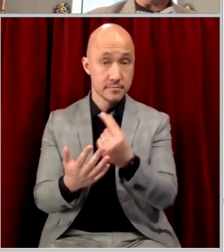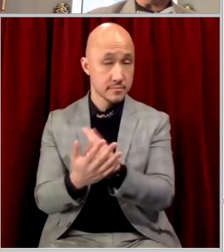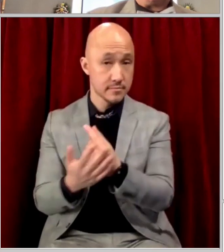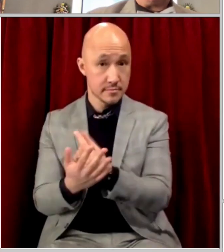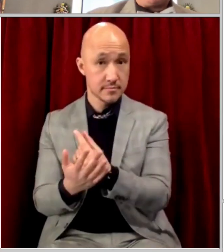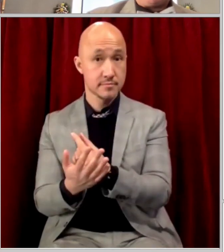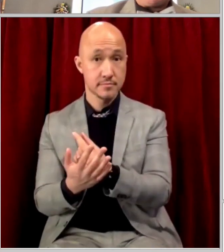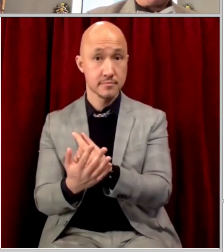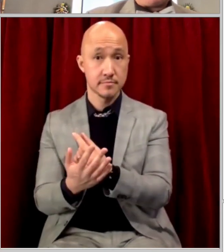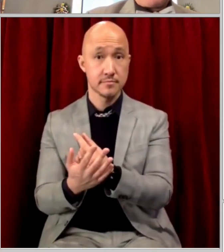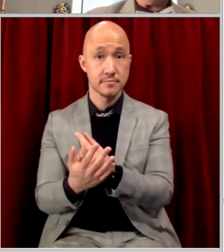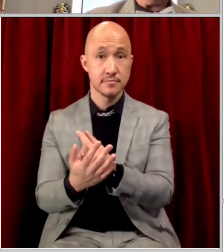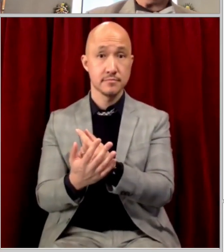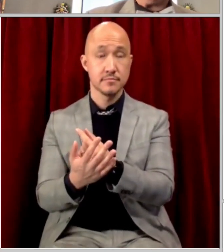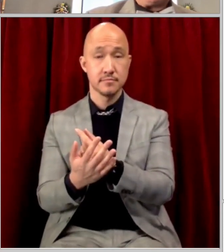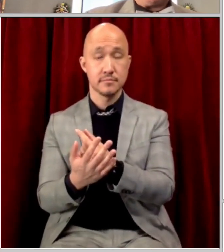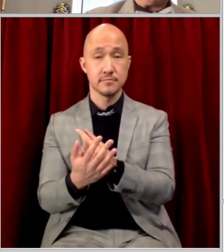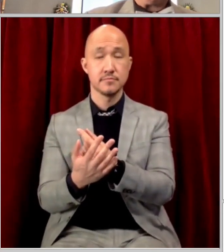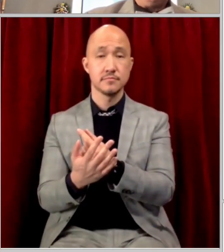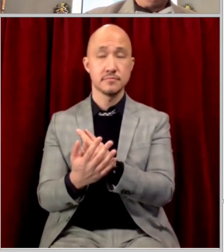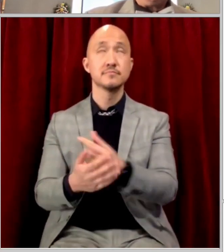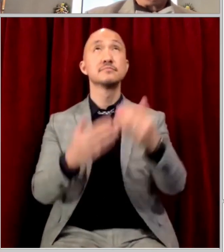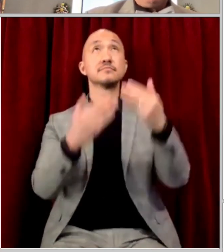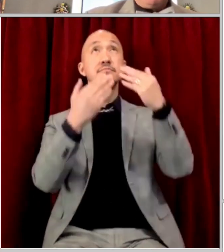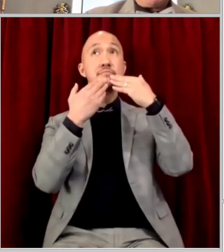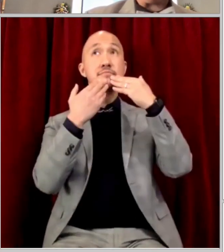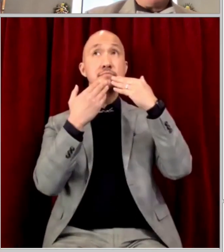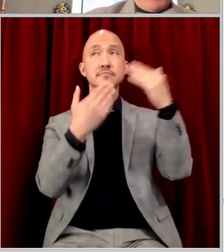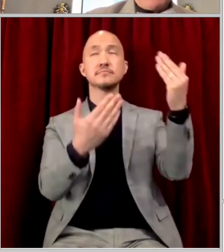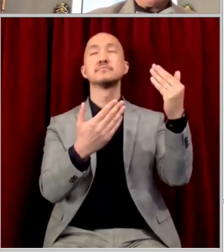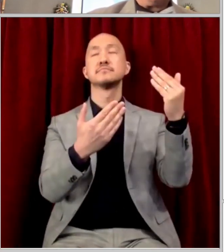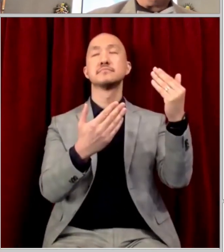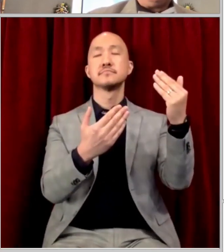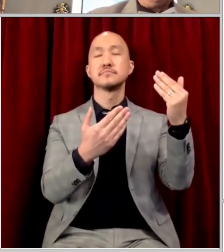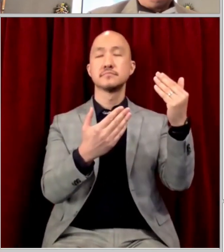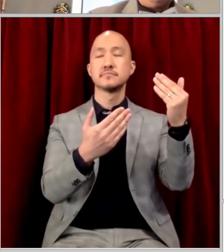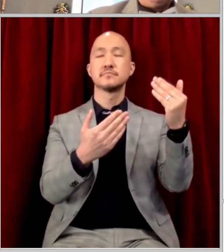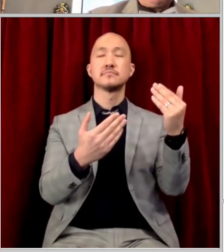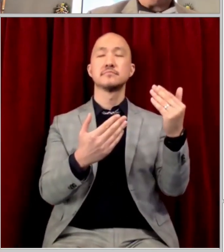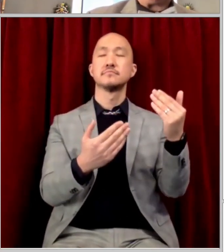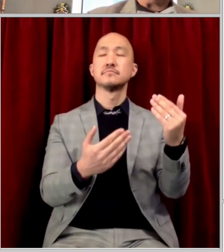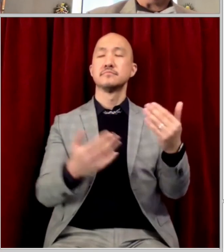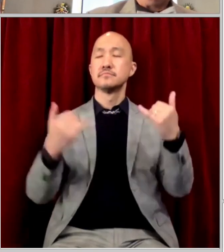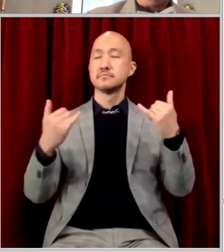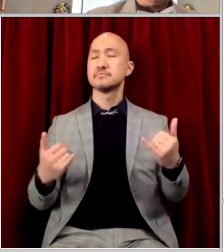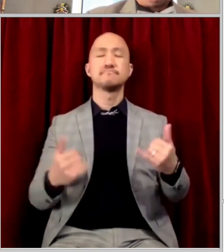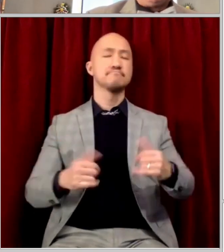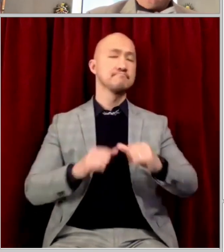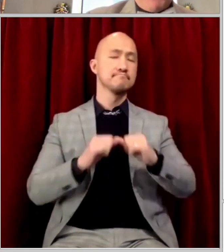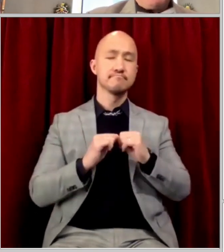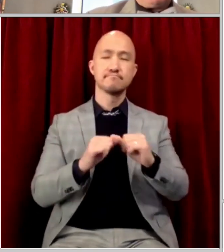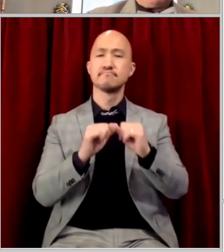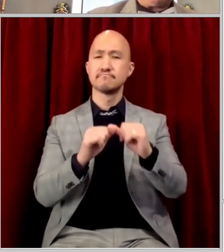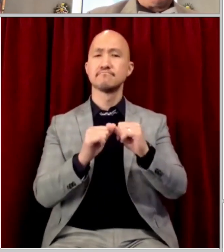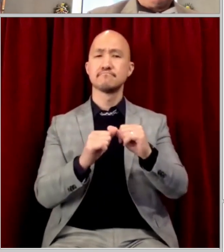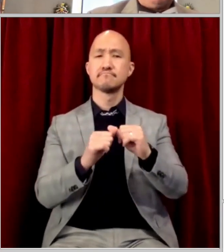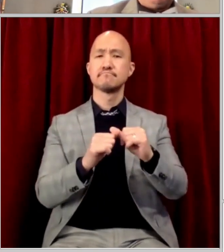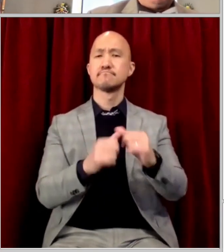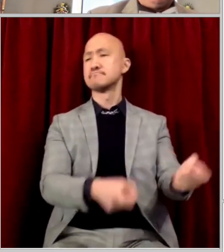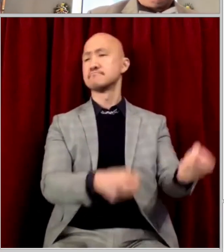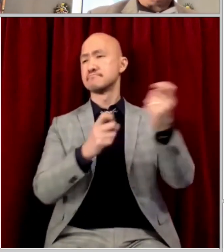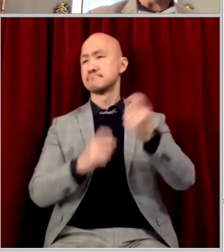share your word, but thank you for letting us do that constantly. Help us, embolden